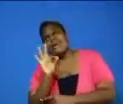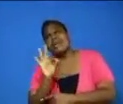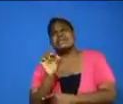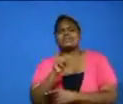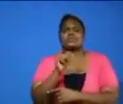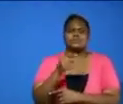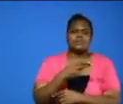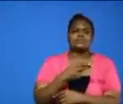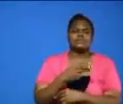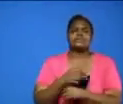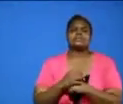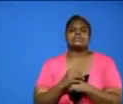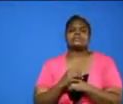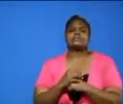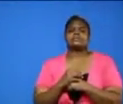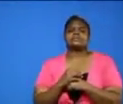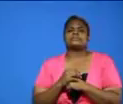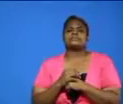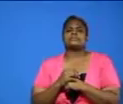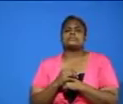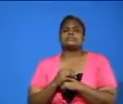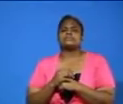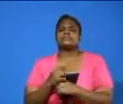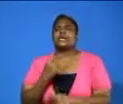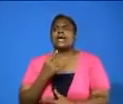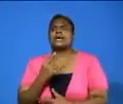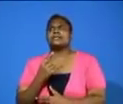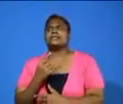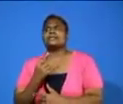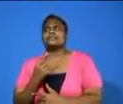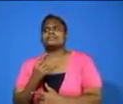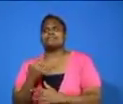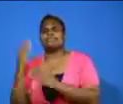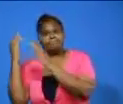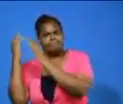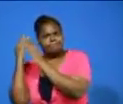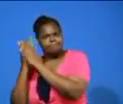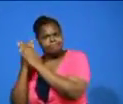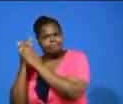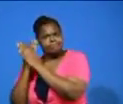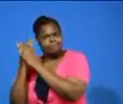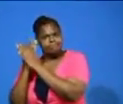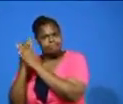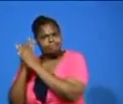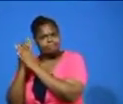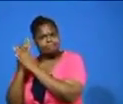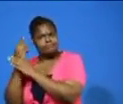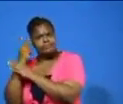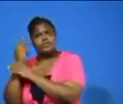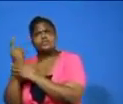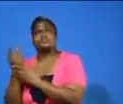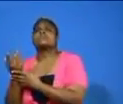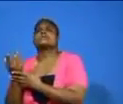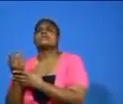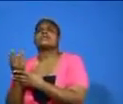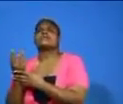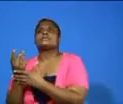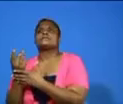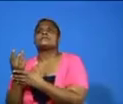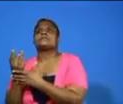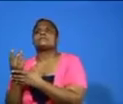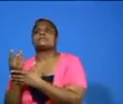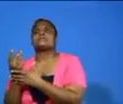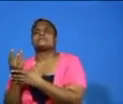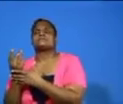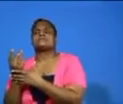morning. And it baffled me that sometimes you lock yourself in